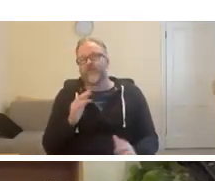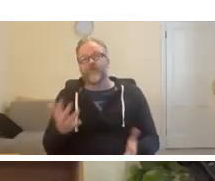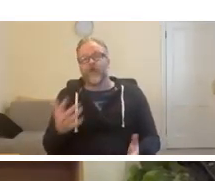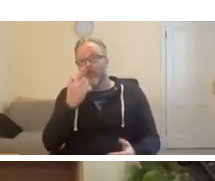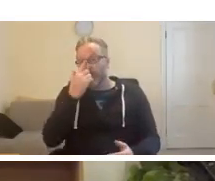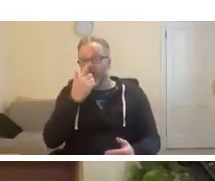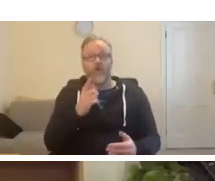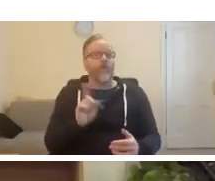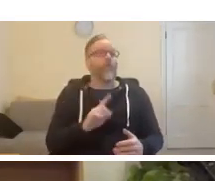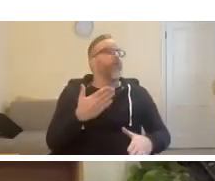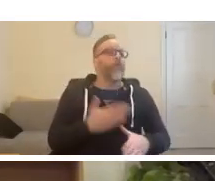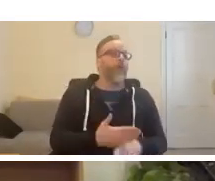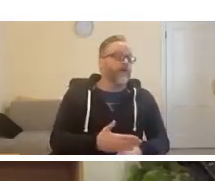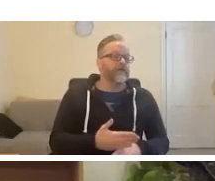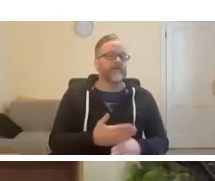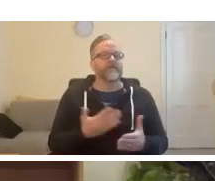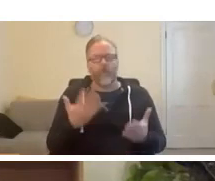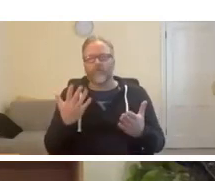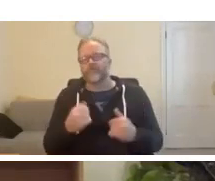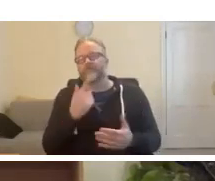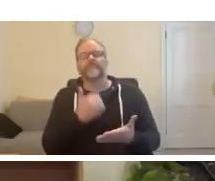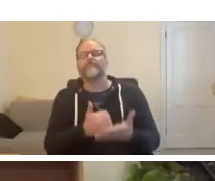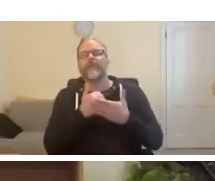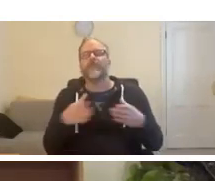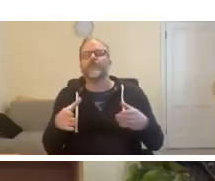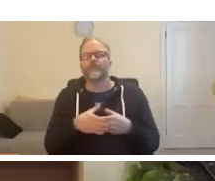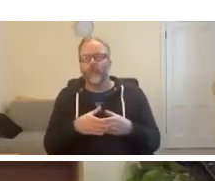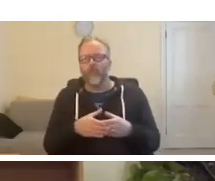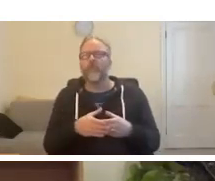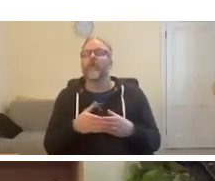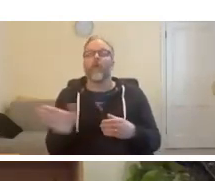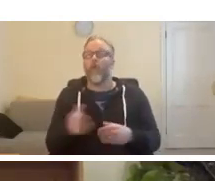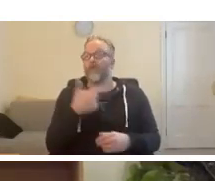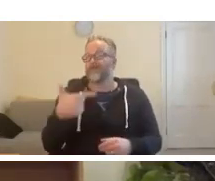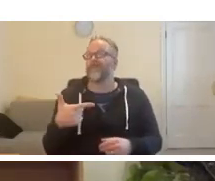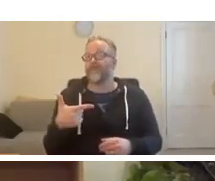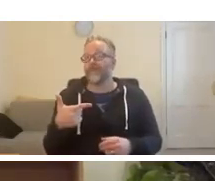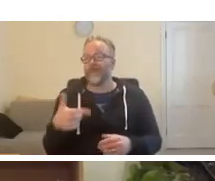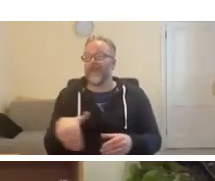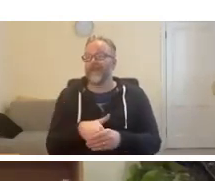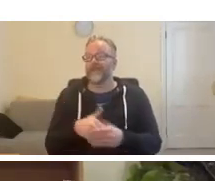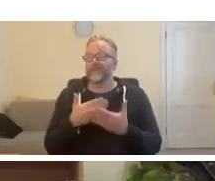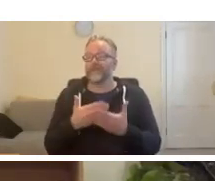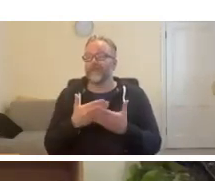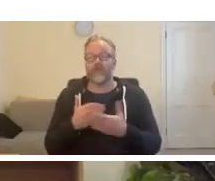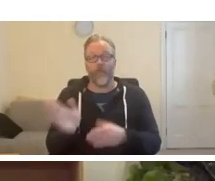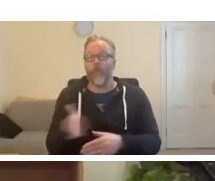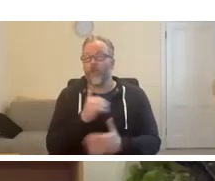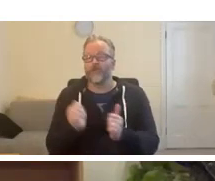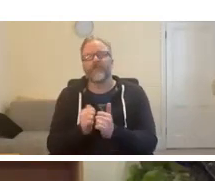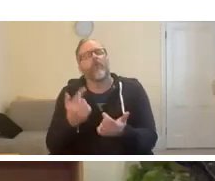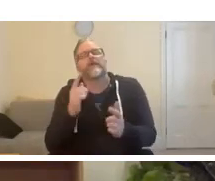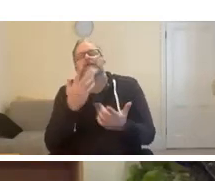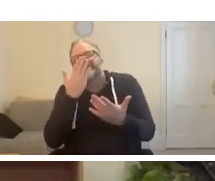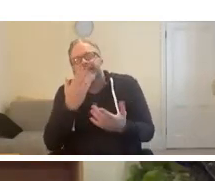what works? So the advisory group and all 7 included studies agreed or